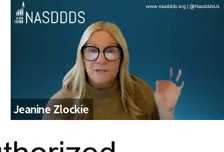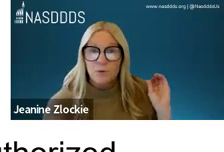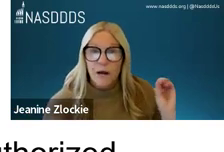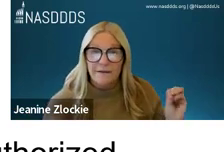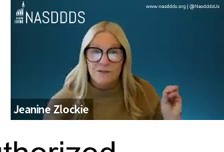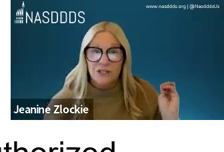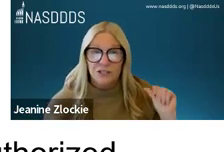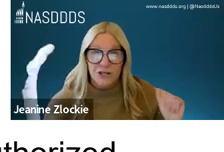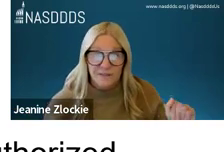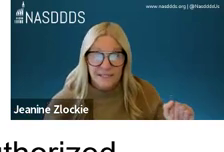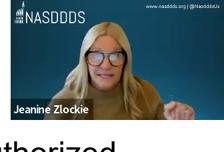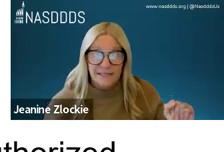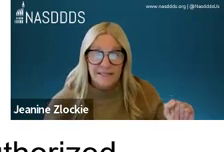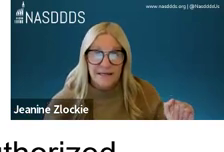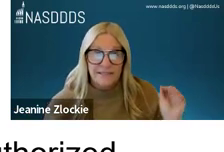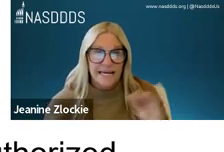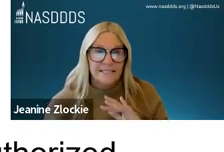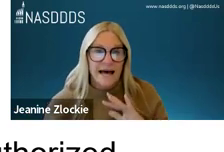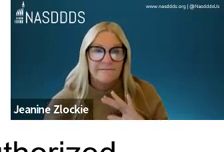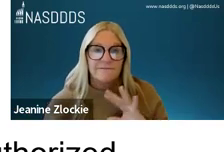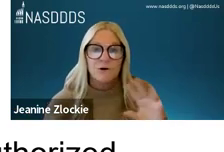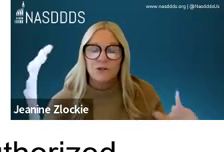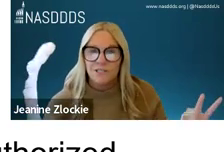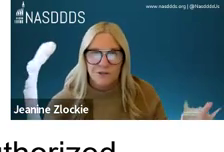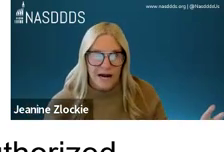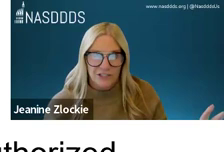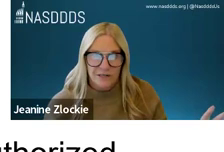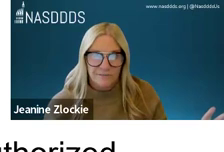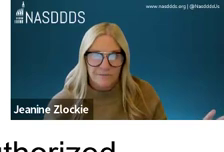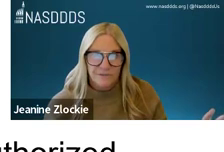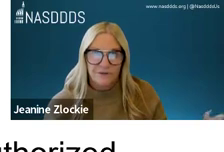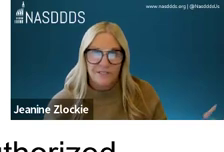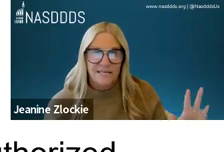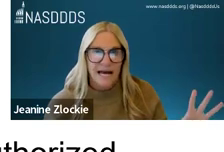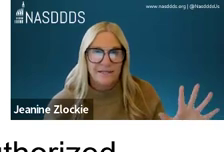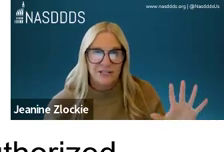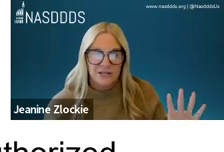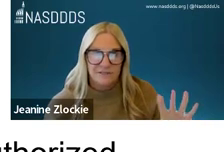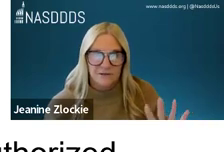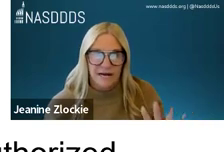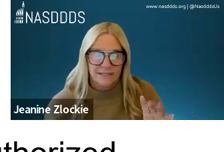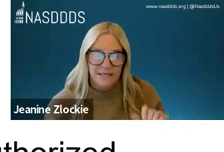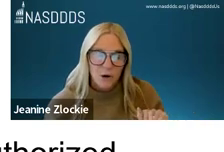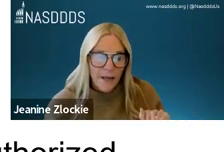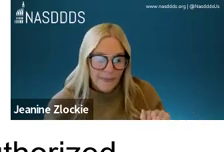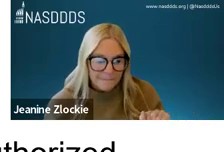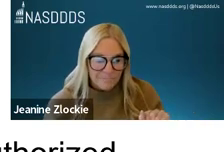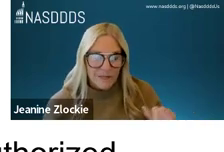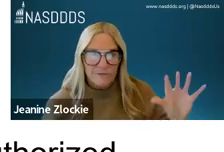When it comes to waiver services, states have full discretion to design their service array.